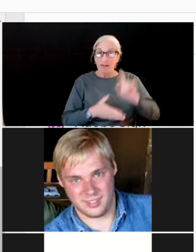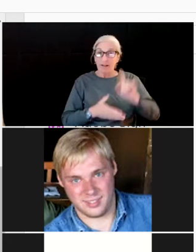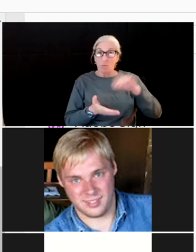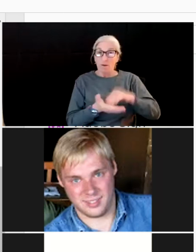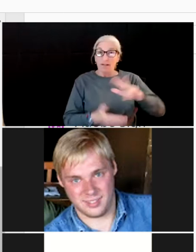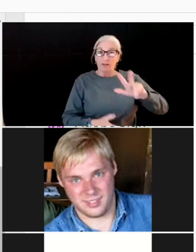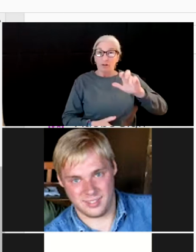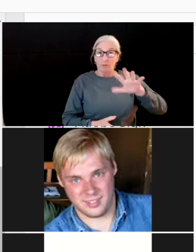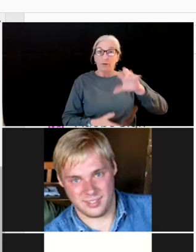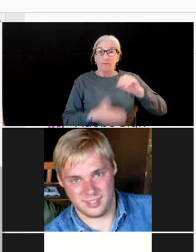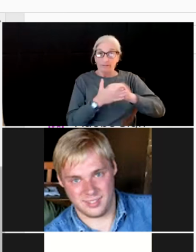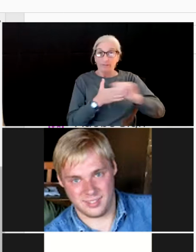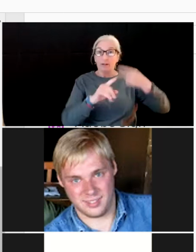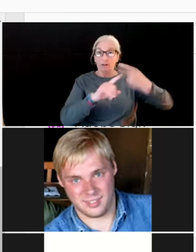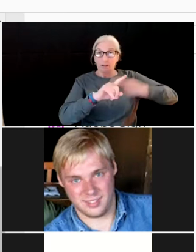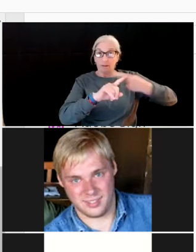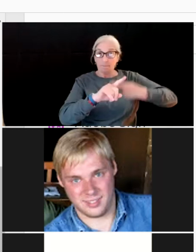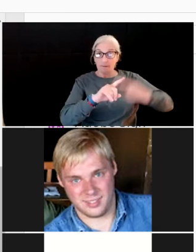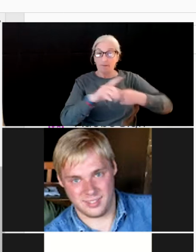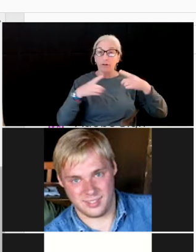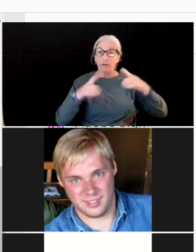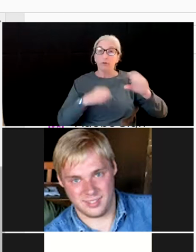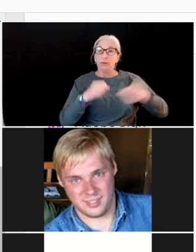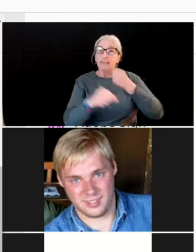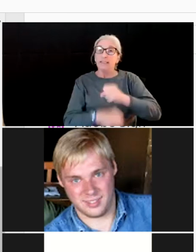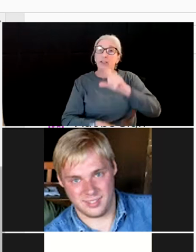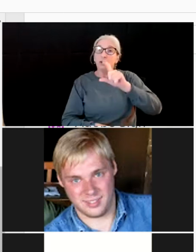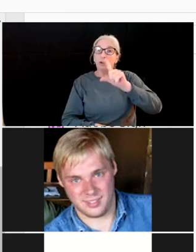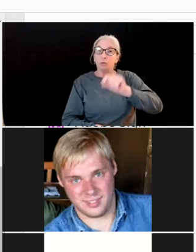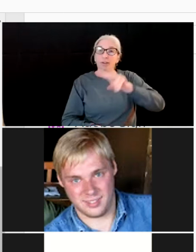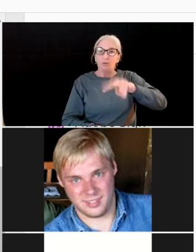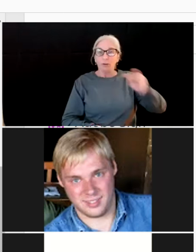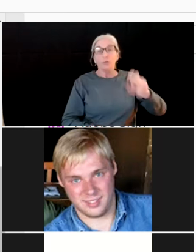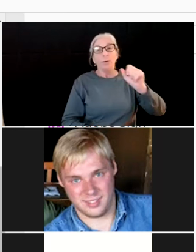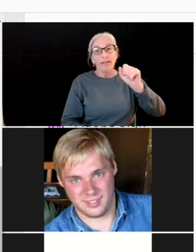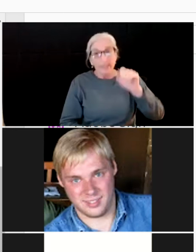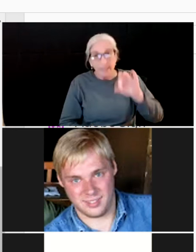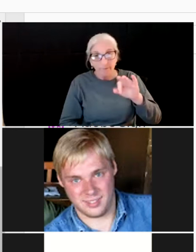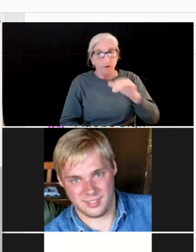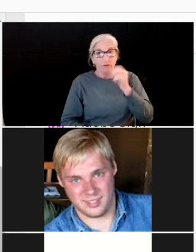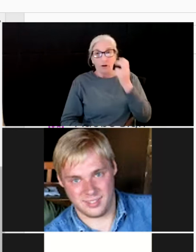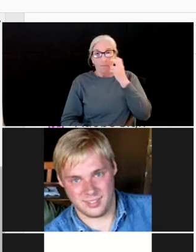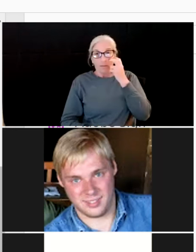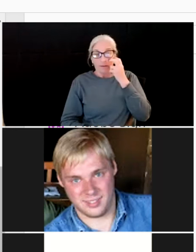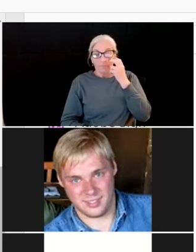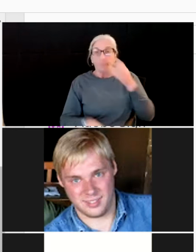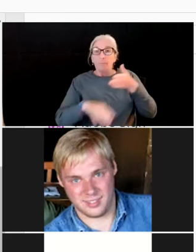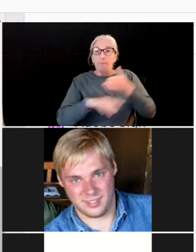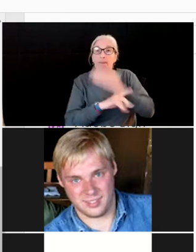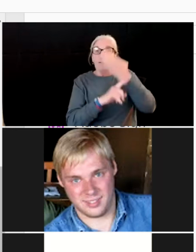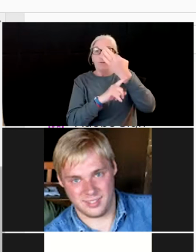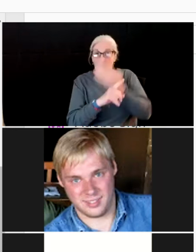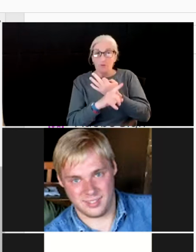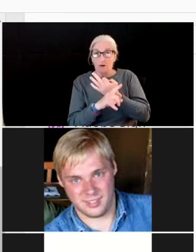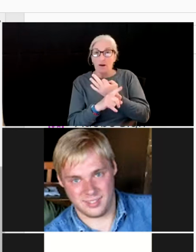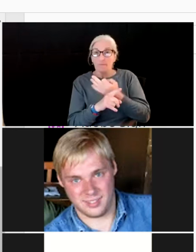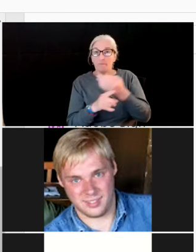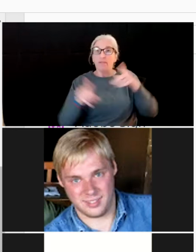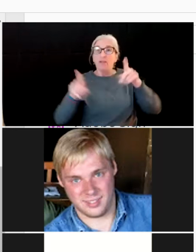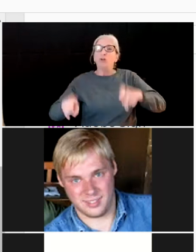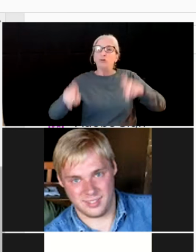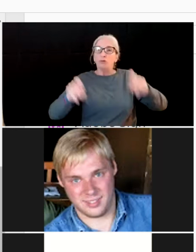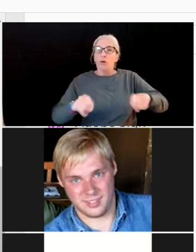$1,350 a month in 2022 for people that are not blind, after the 9-month trial work period and 3-month grace period.